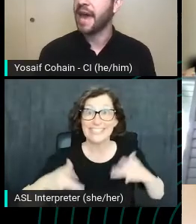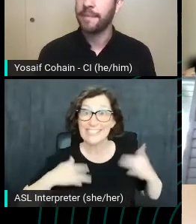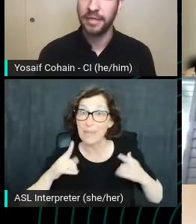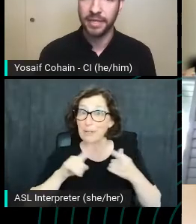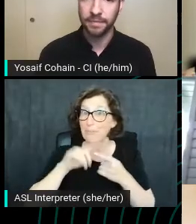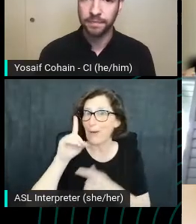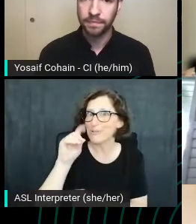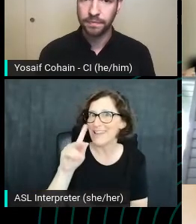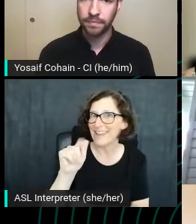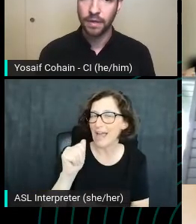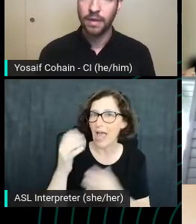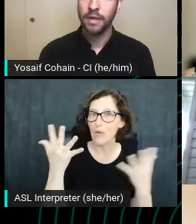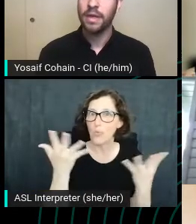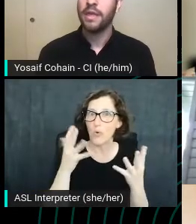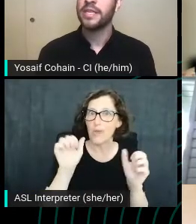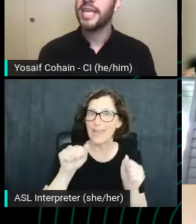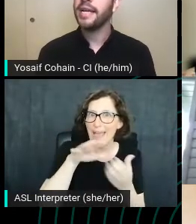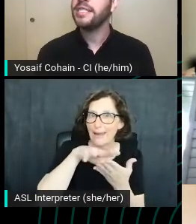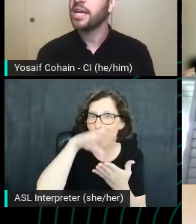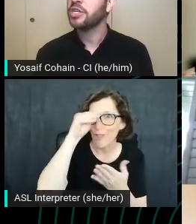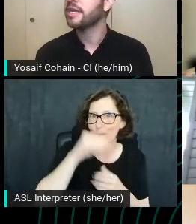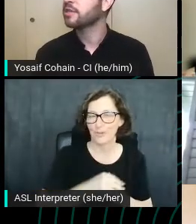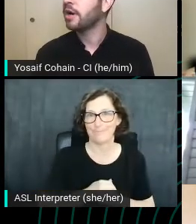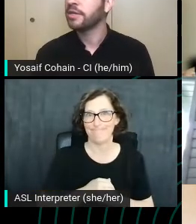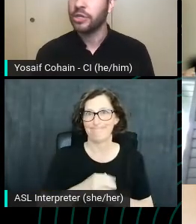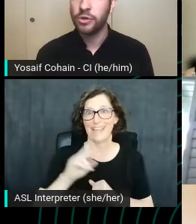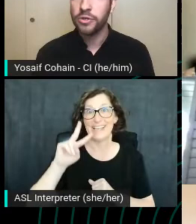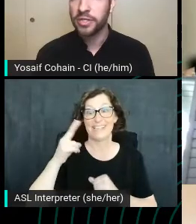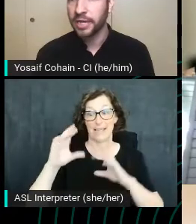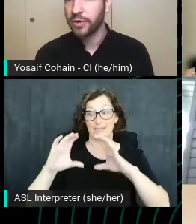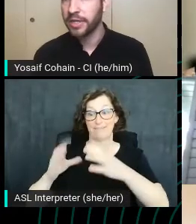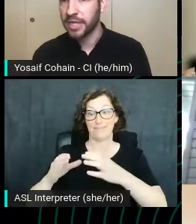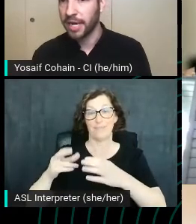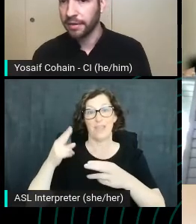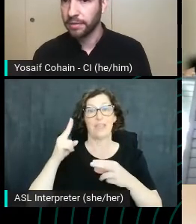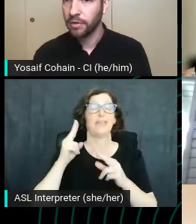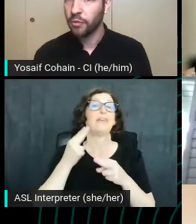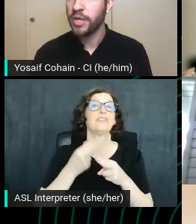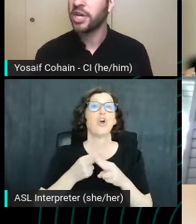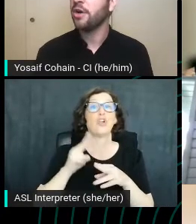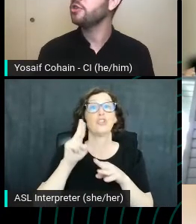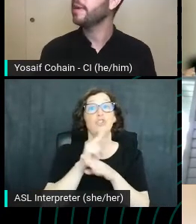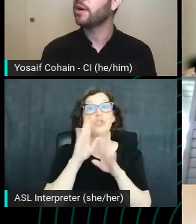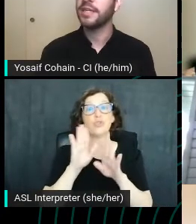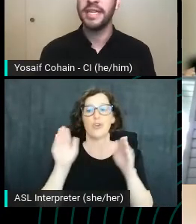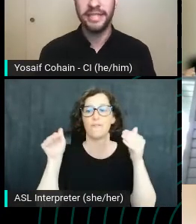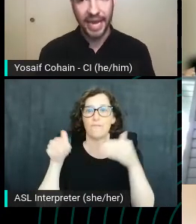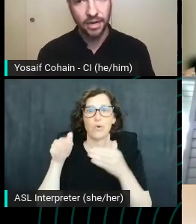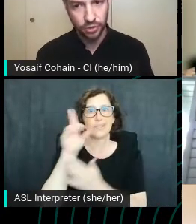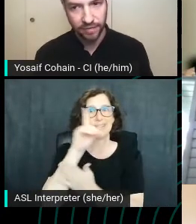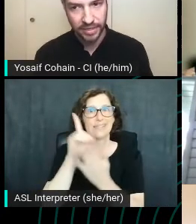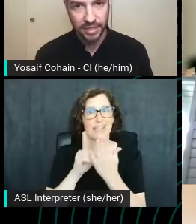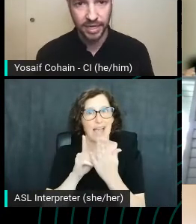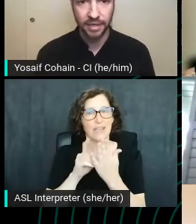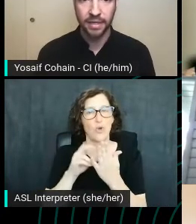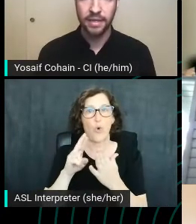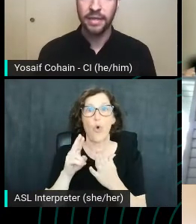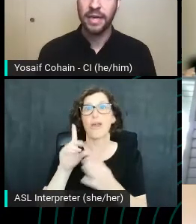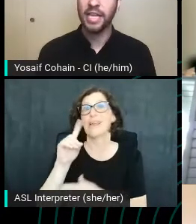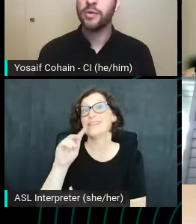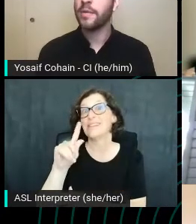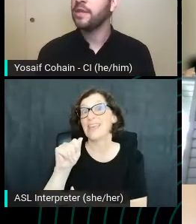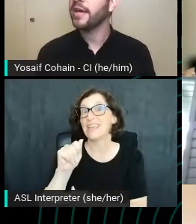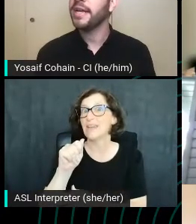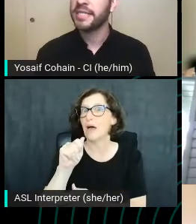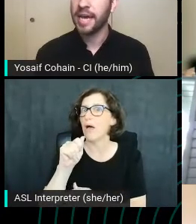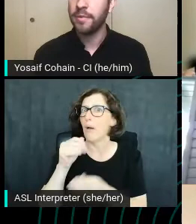we can tap into. The second session is called User-Centric Design, which can also be called Data-Driven Design.